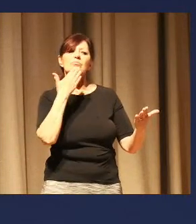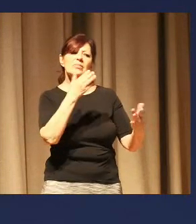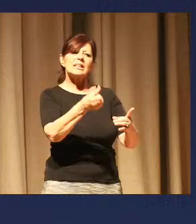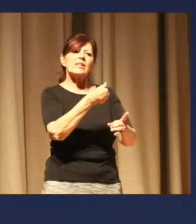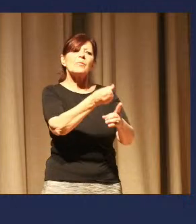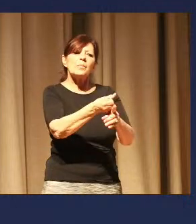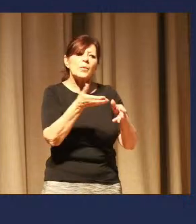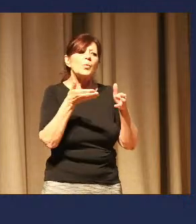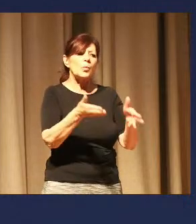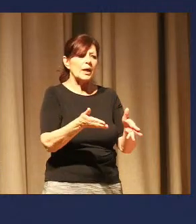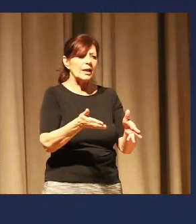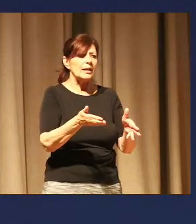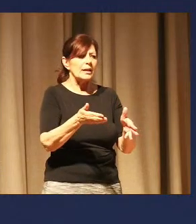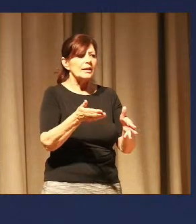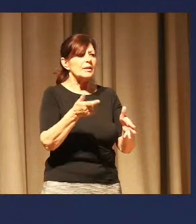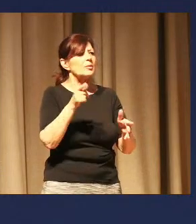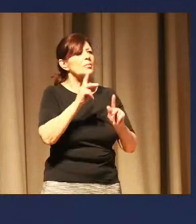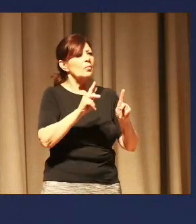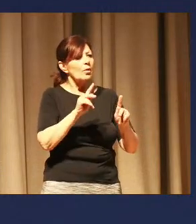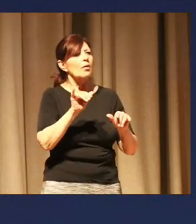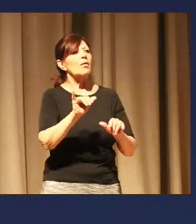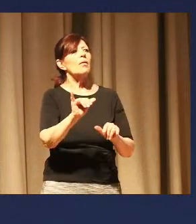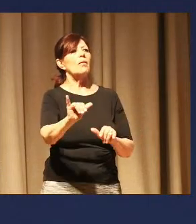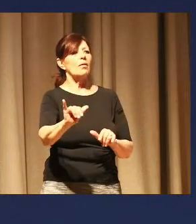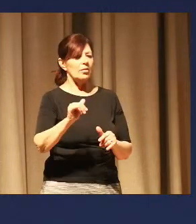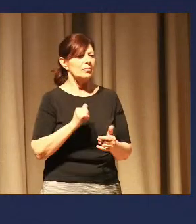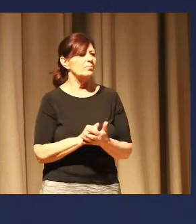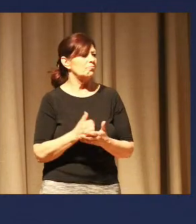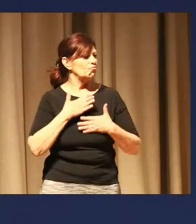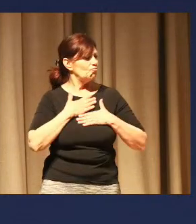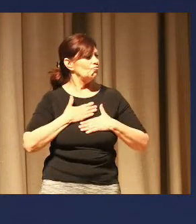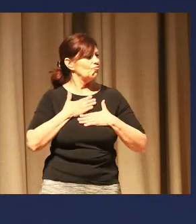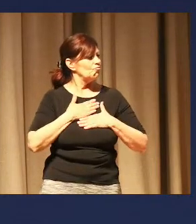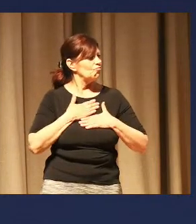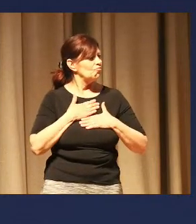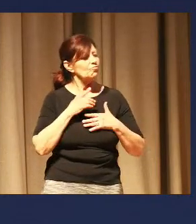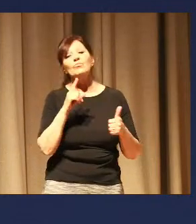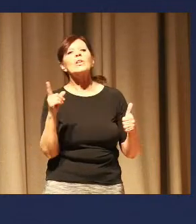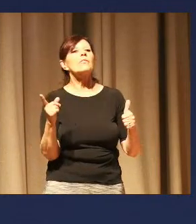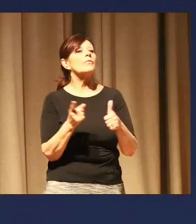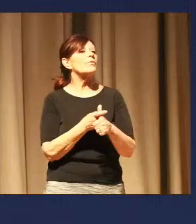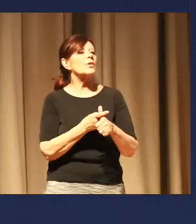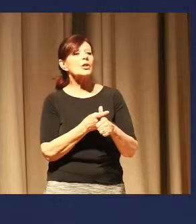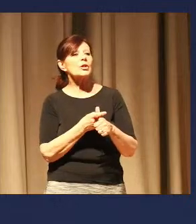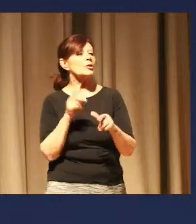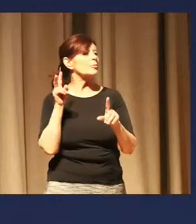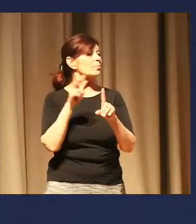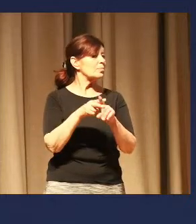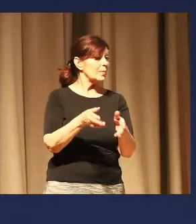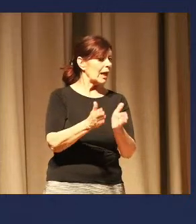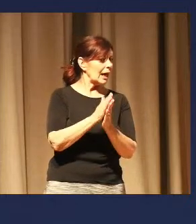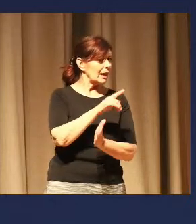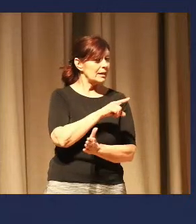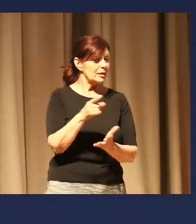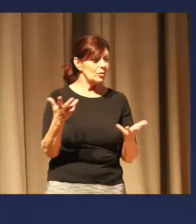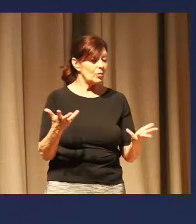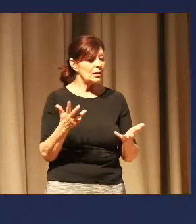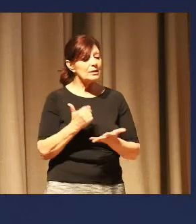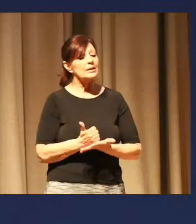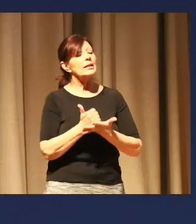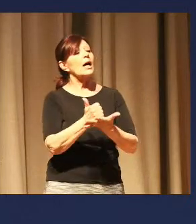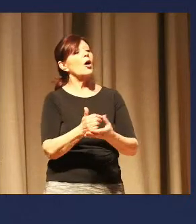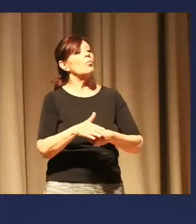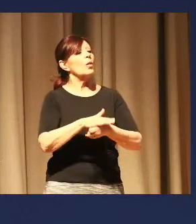impactful manner that resonates with audiences of all ages and background. The first task I will ask of the Commission is to assist